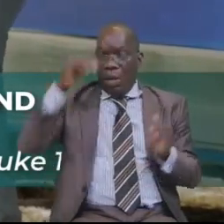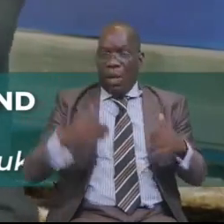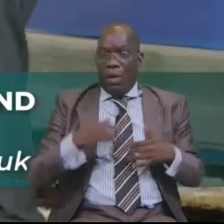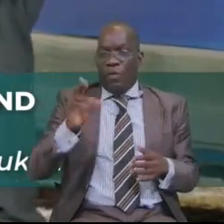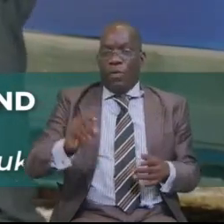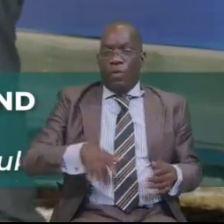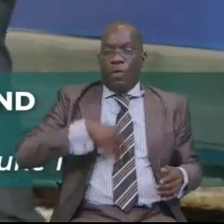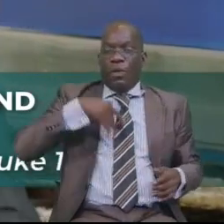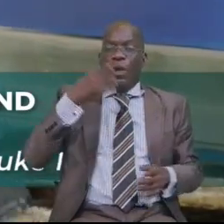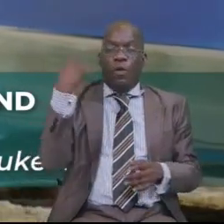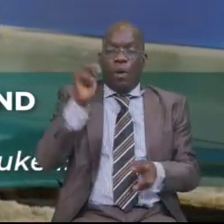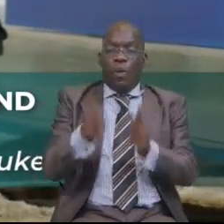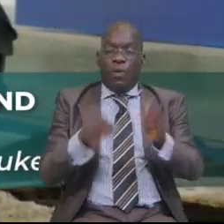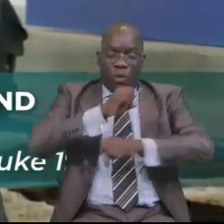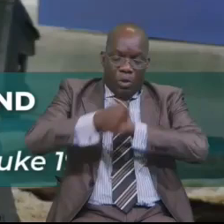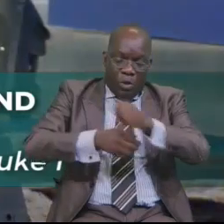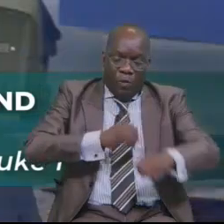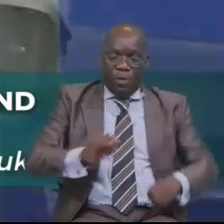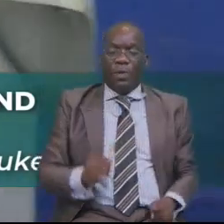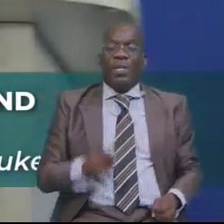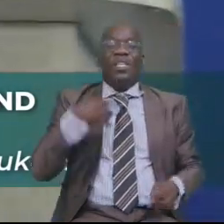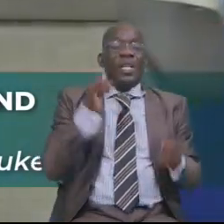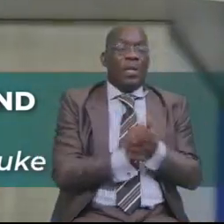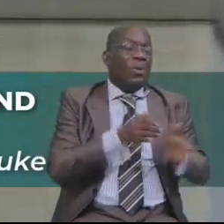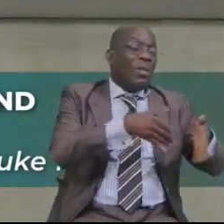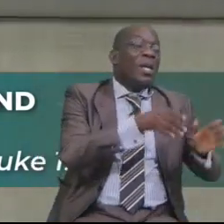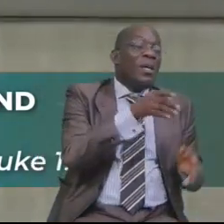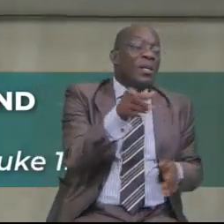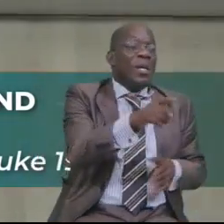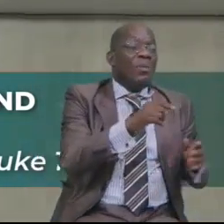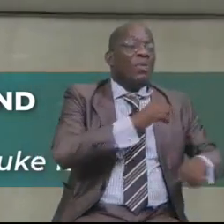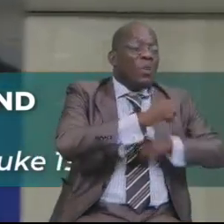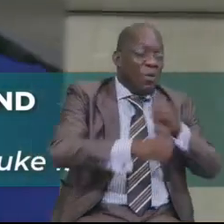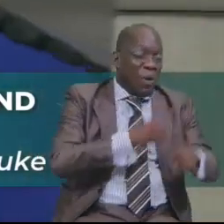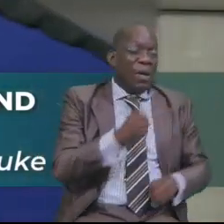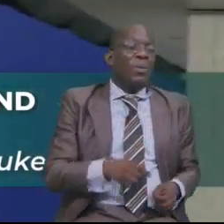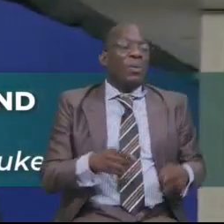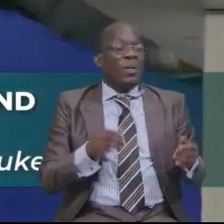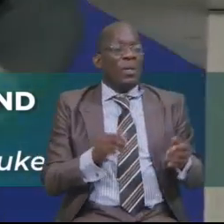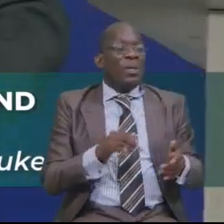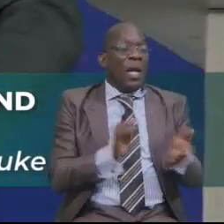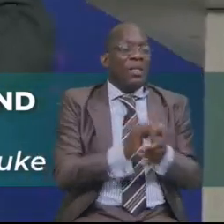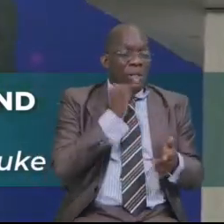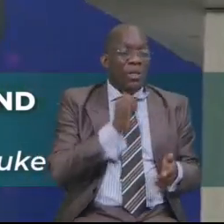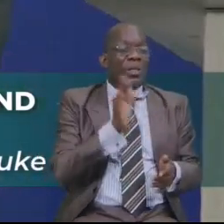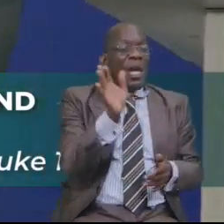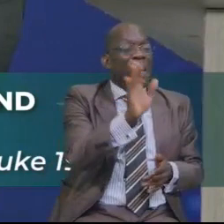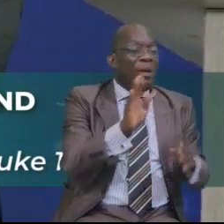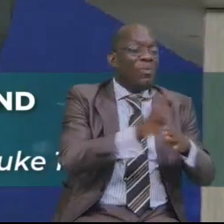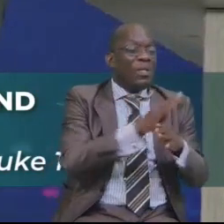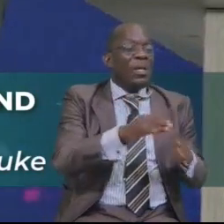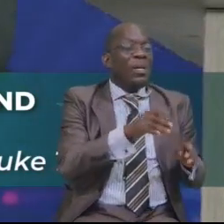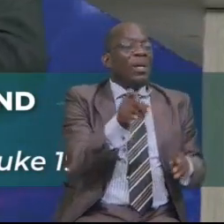are suffering, and he says, yeah, let them suffer, that's their luck, and after all, they made themselves poor, and I got